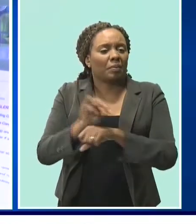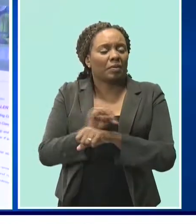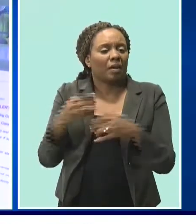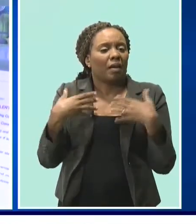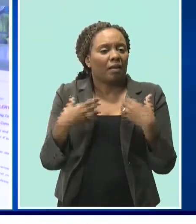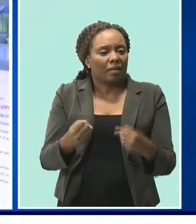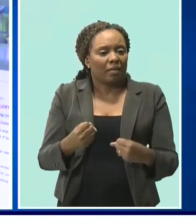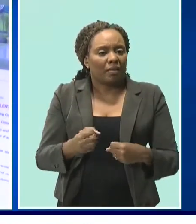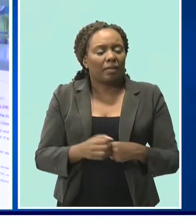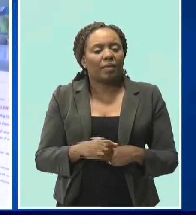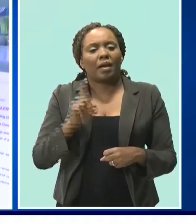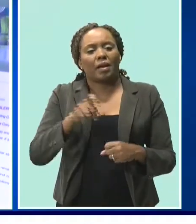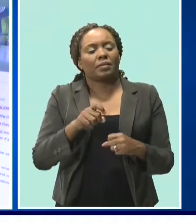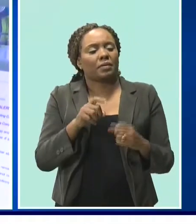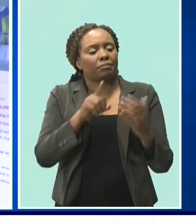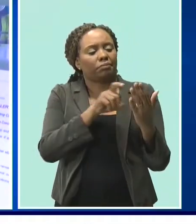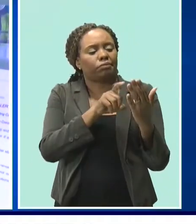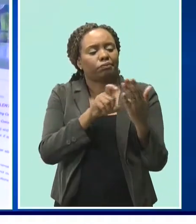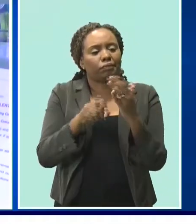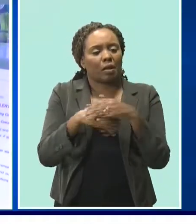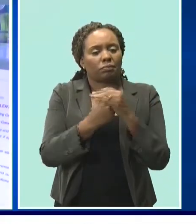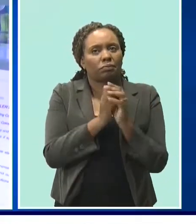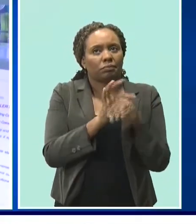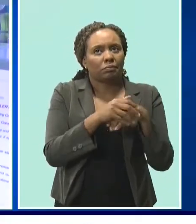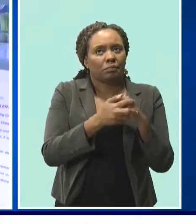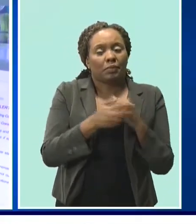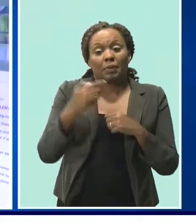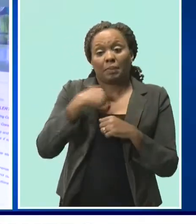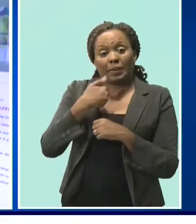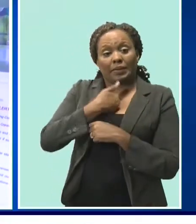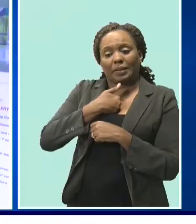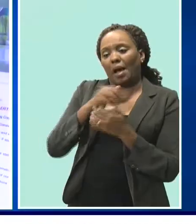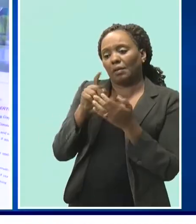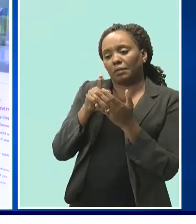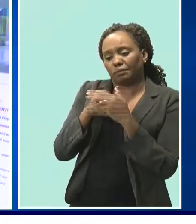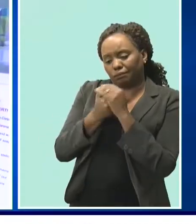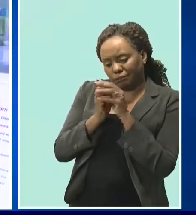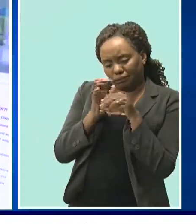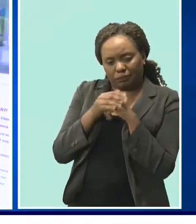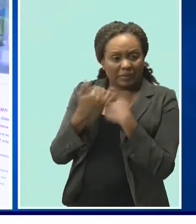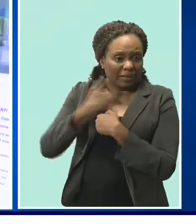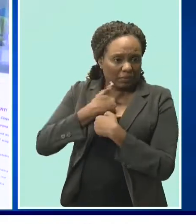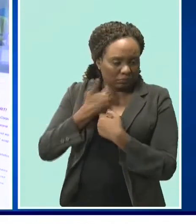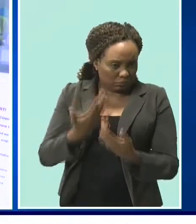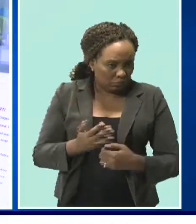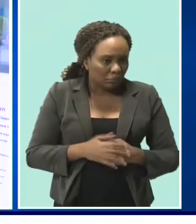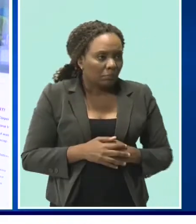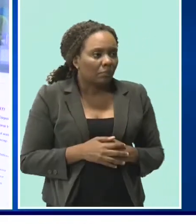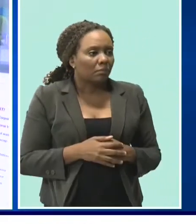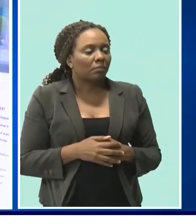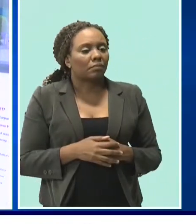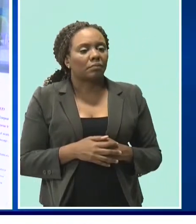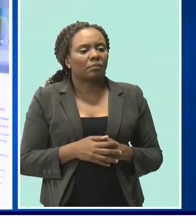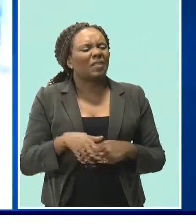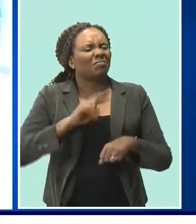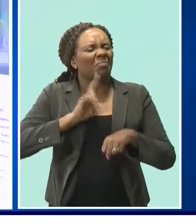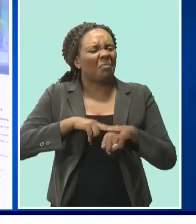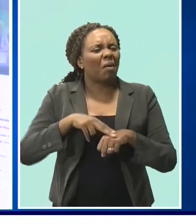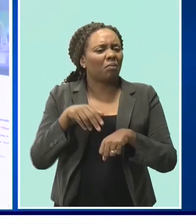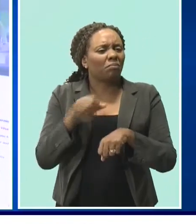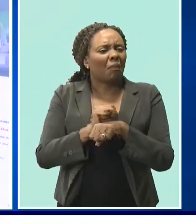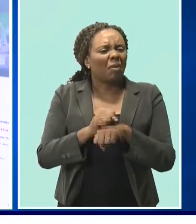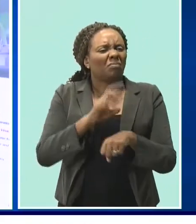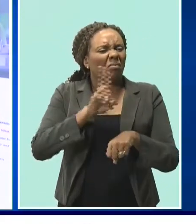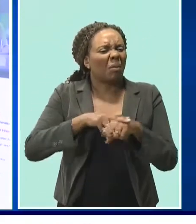make sure they sanitize, as well as I make sure I sanitize too as well. and just do what I normally would do.